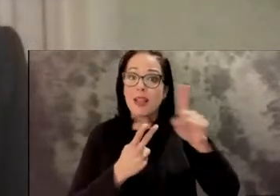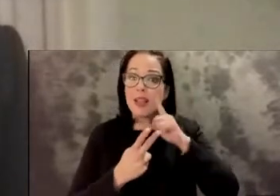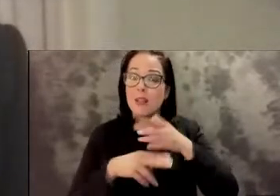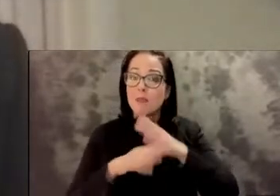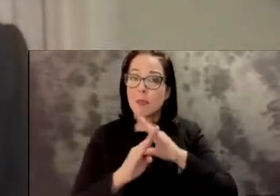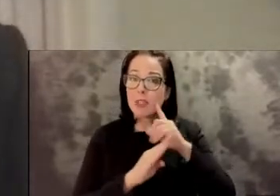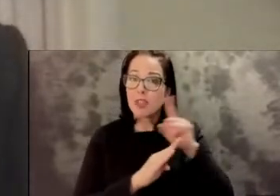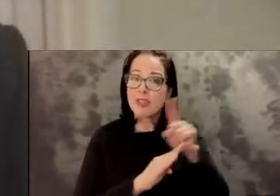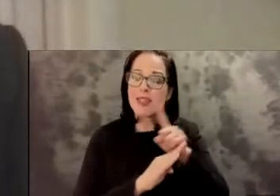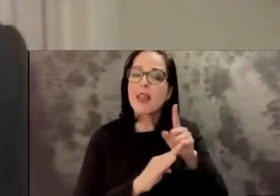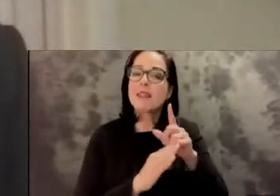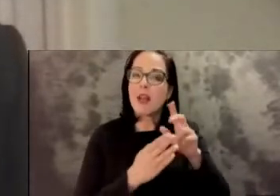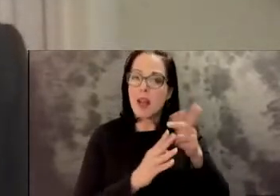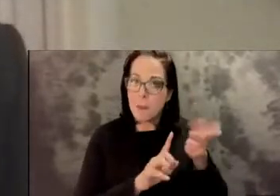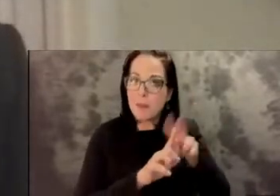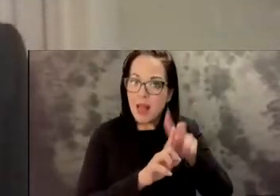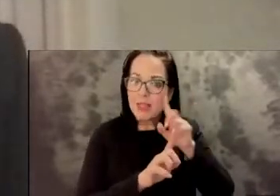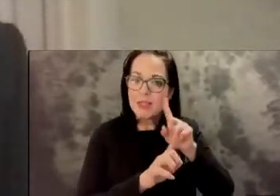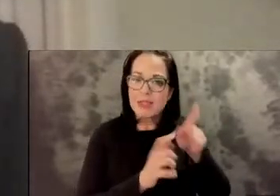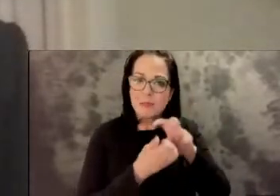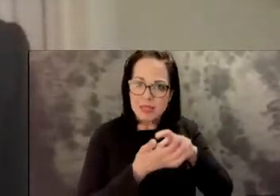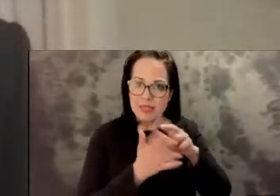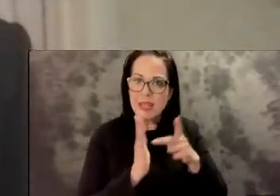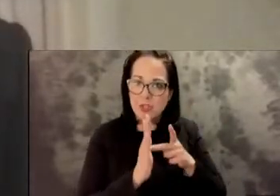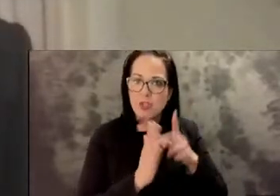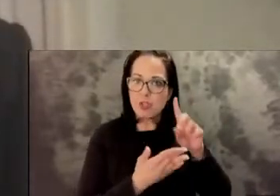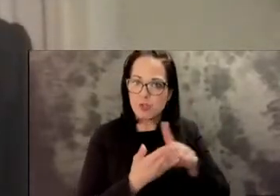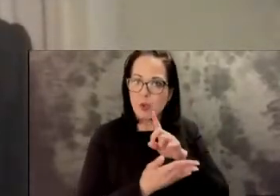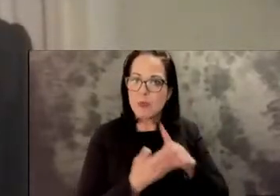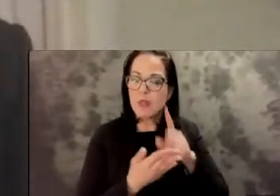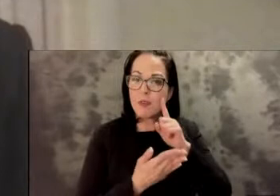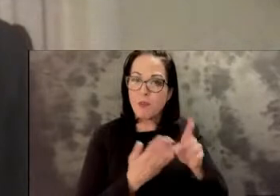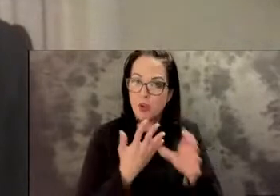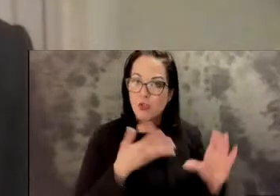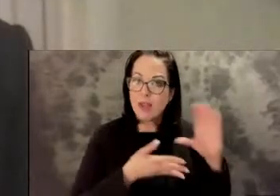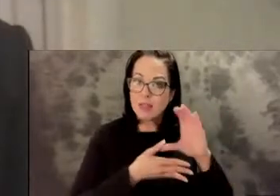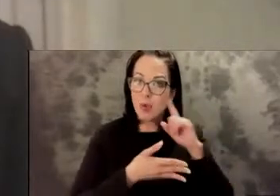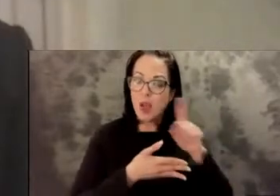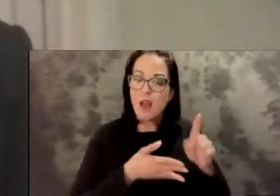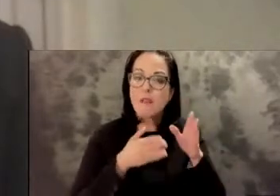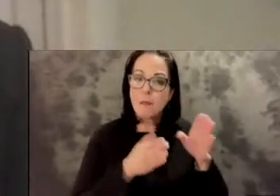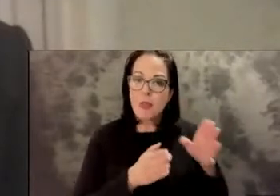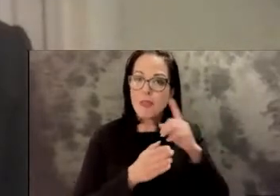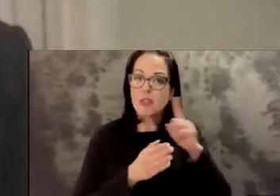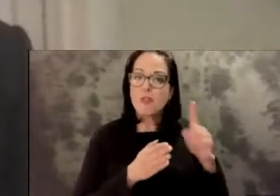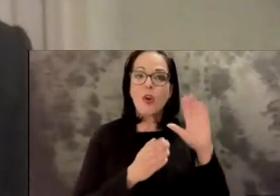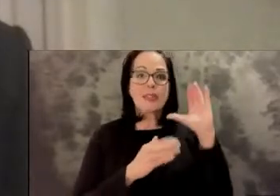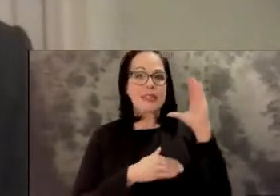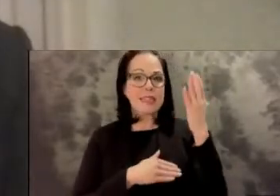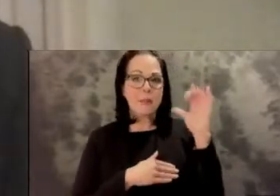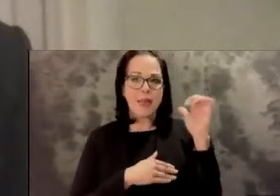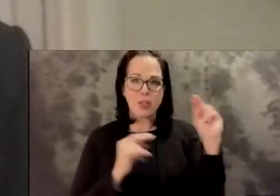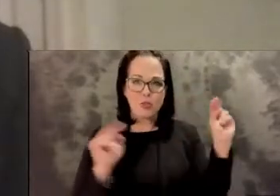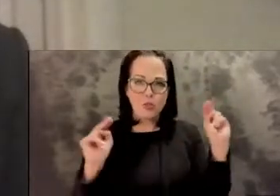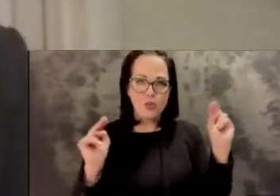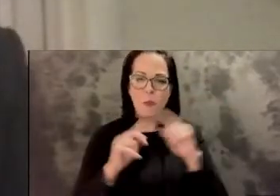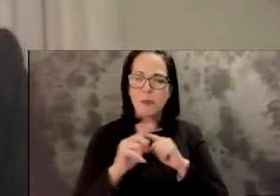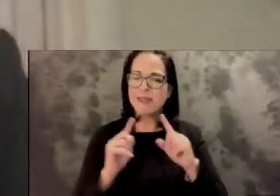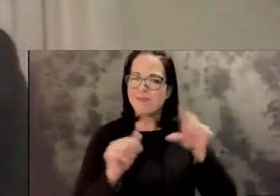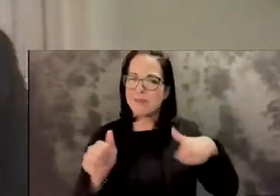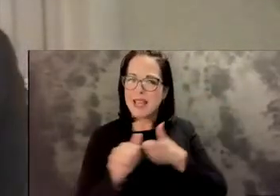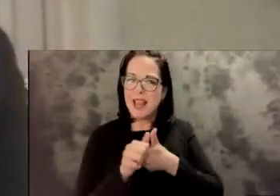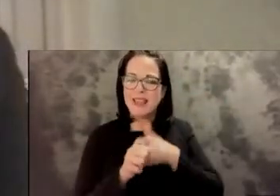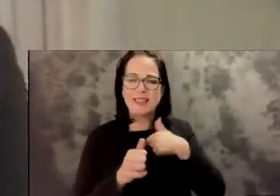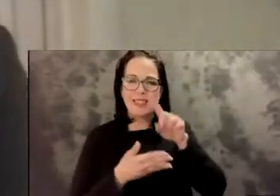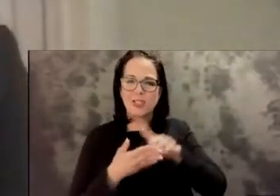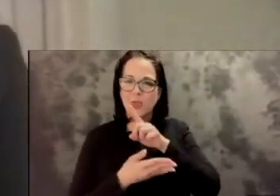discrimination, as well as to procedures, criteria, or methods of administration that appear neutral but have a discriminatory effect on